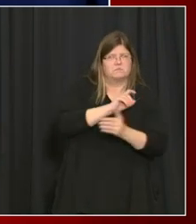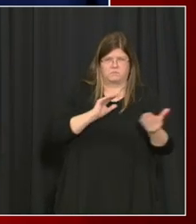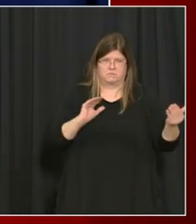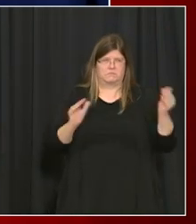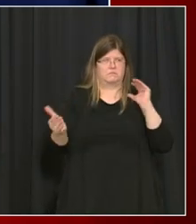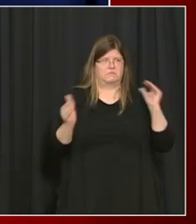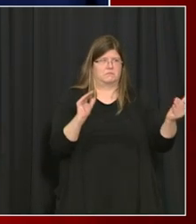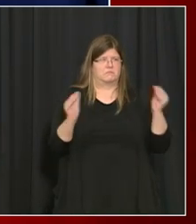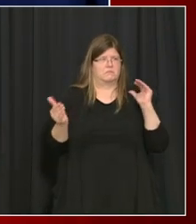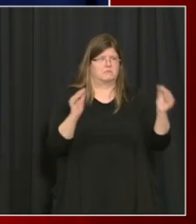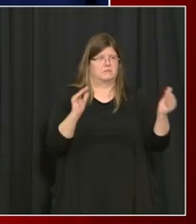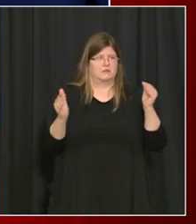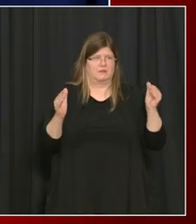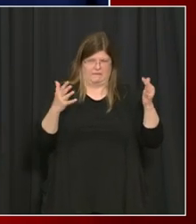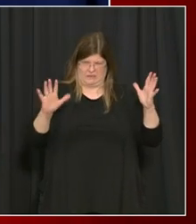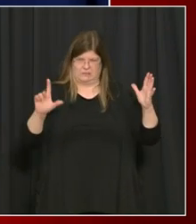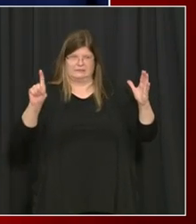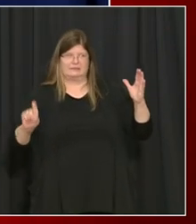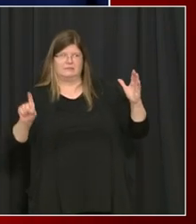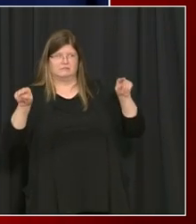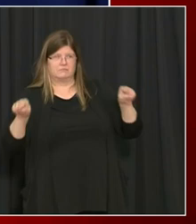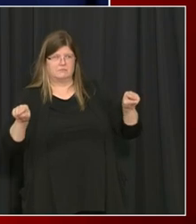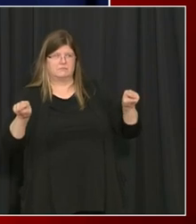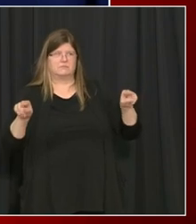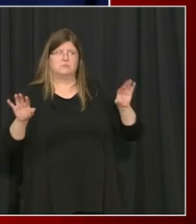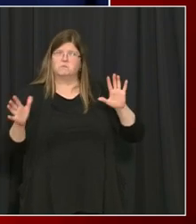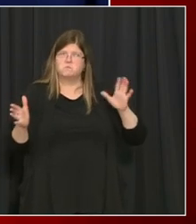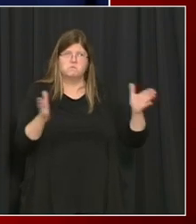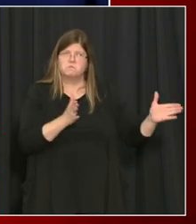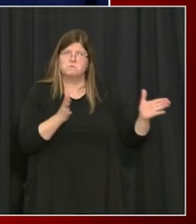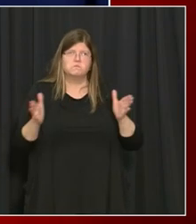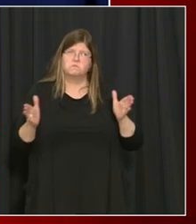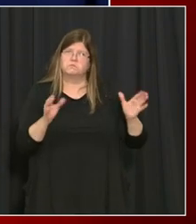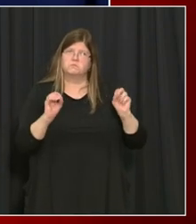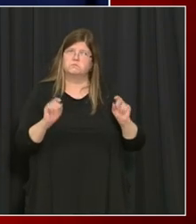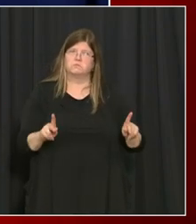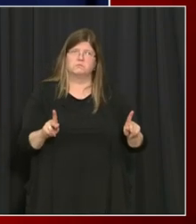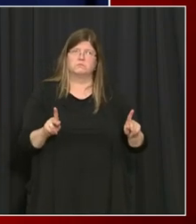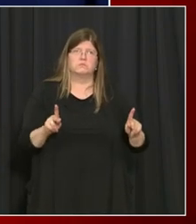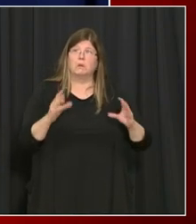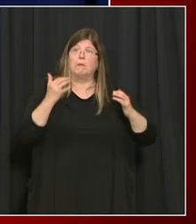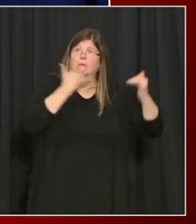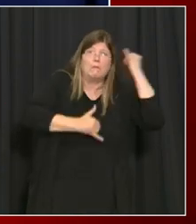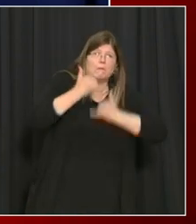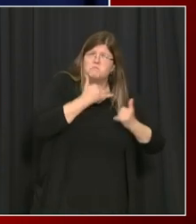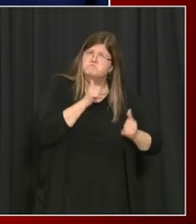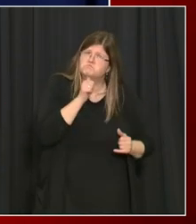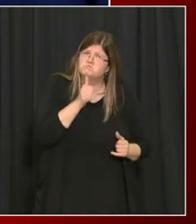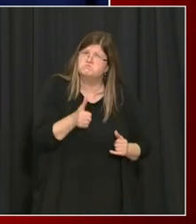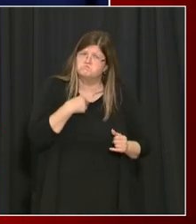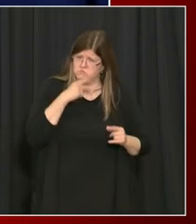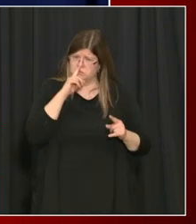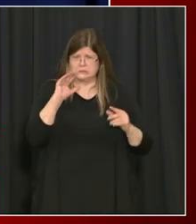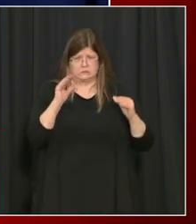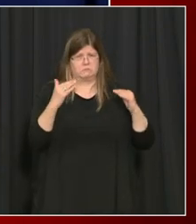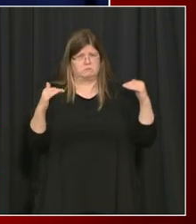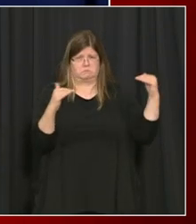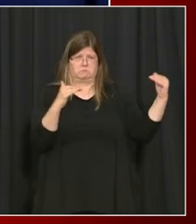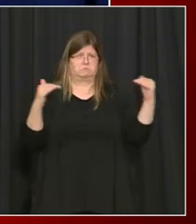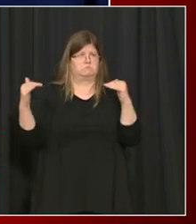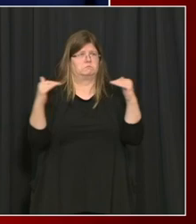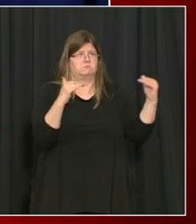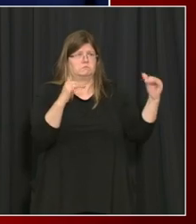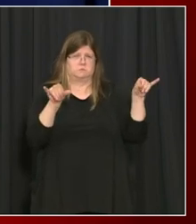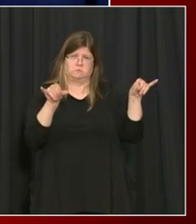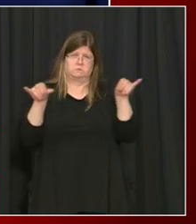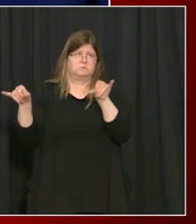that instrument with our other instruments, and we didn't find this excessively high rate of false negatives. In fact, we found we were getting the same results.